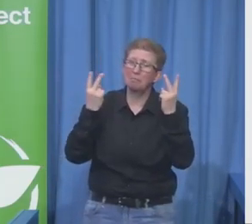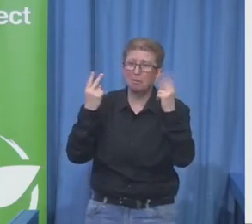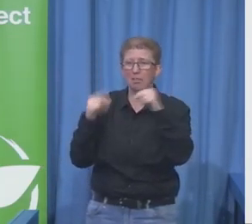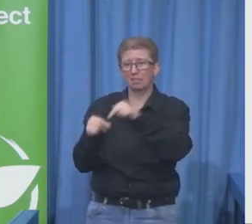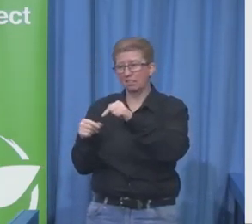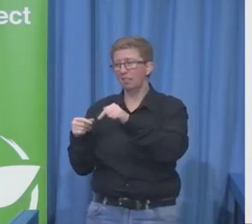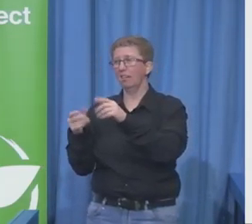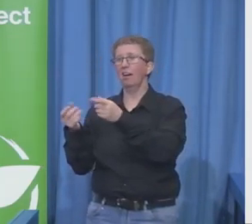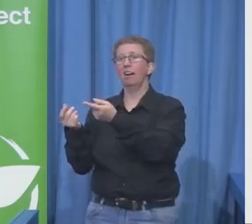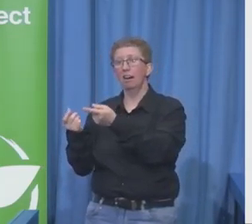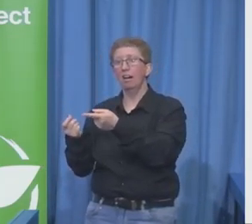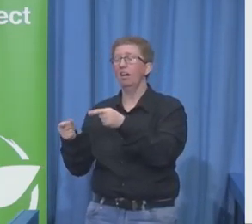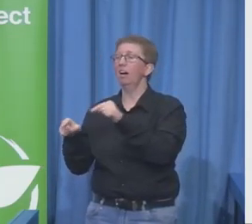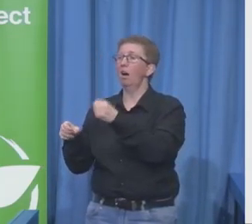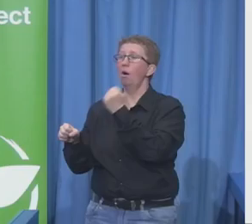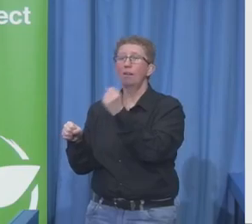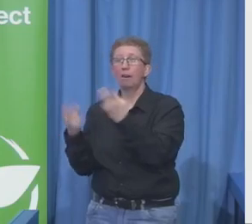to do that.